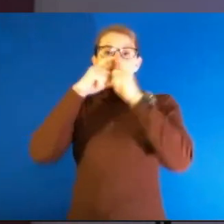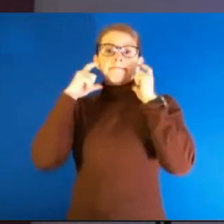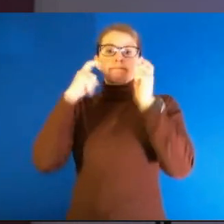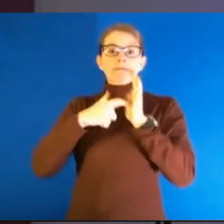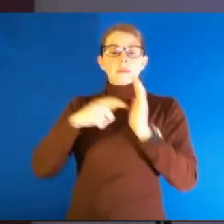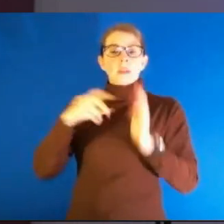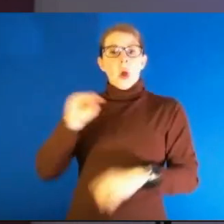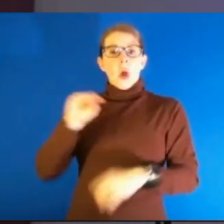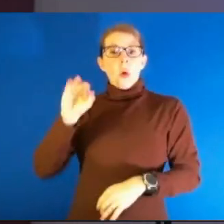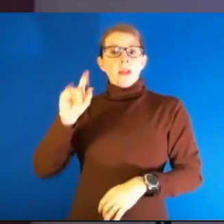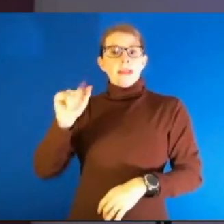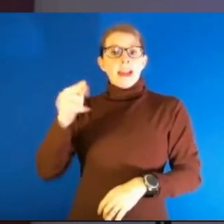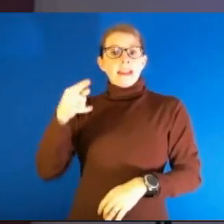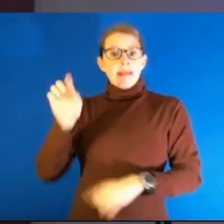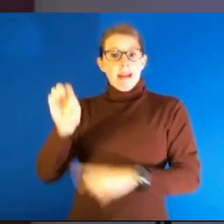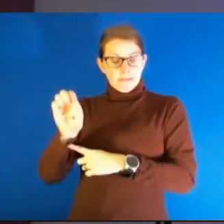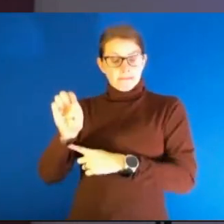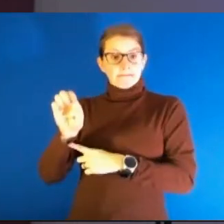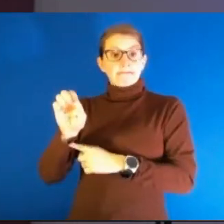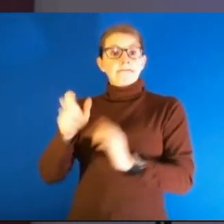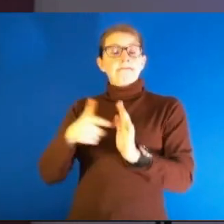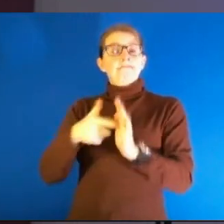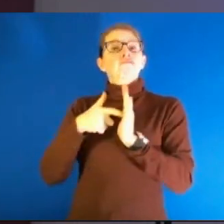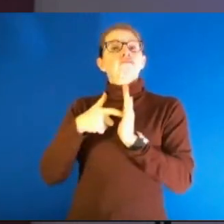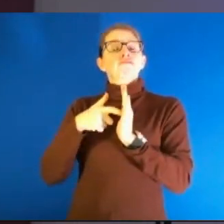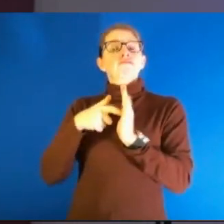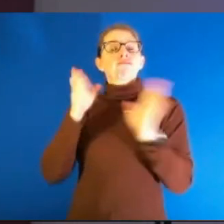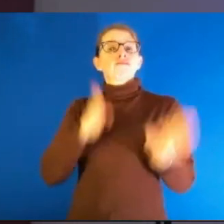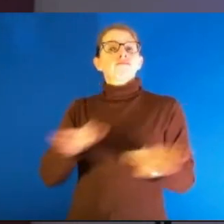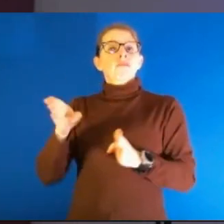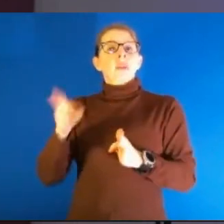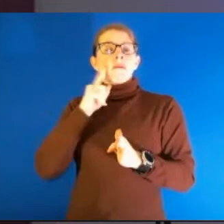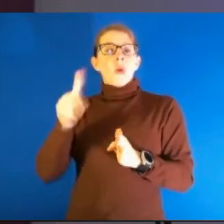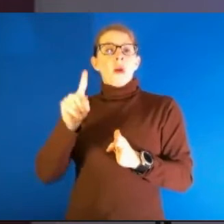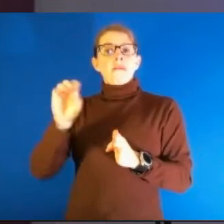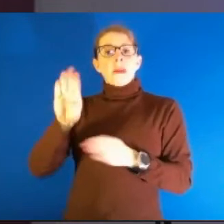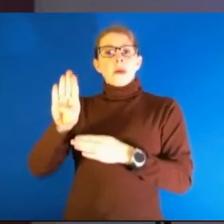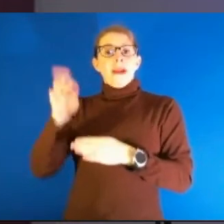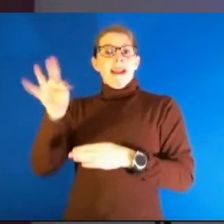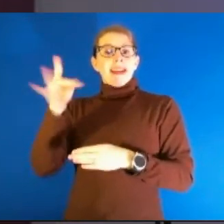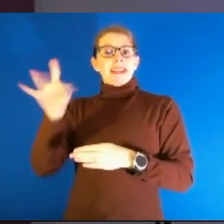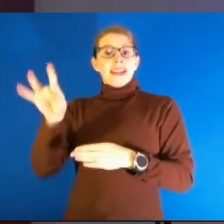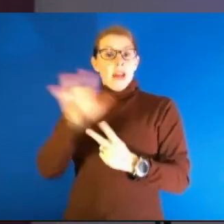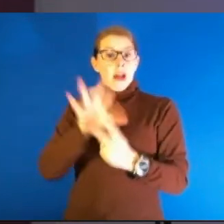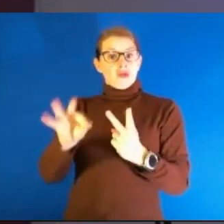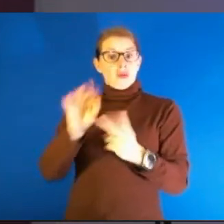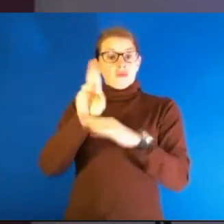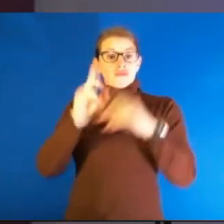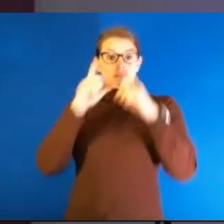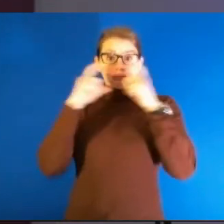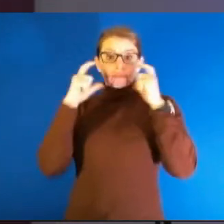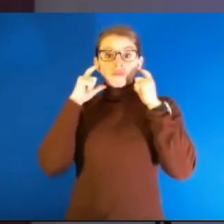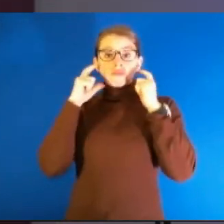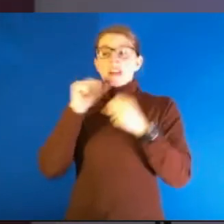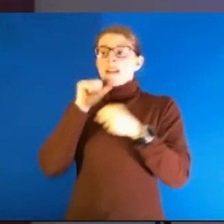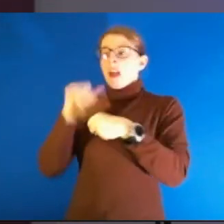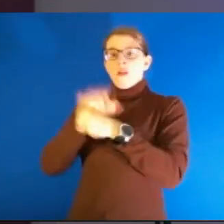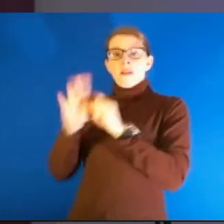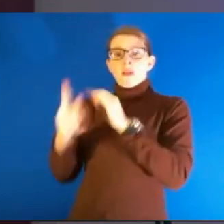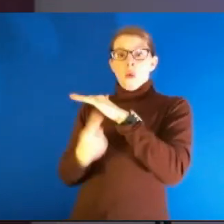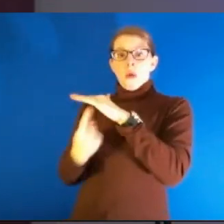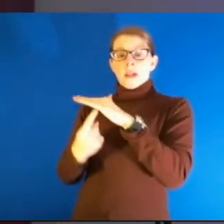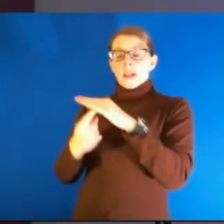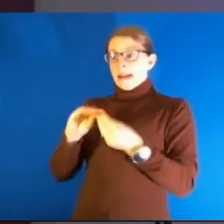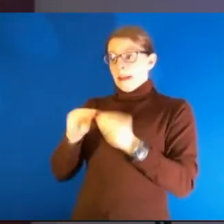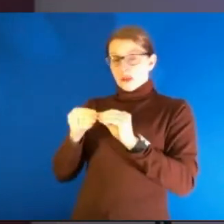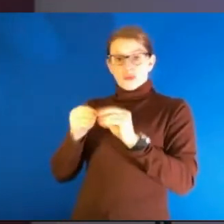a plan making face masks optional starting February 18th. So instead of looking at COVID quarantine and isolation numbers, the